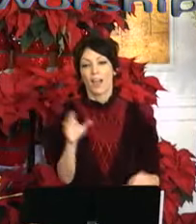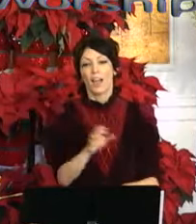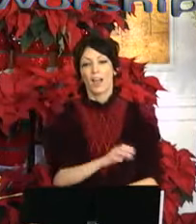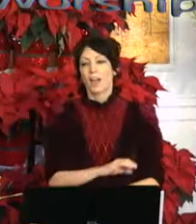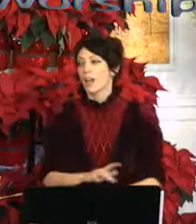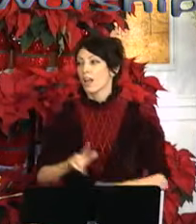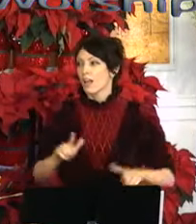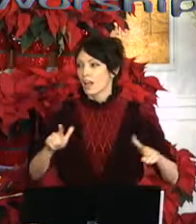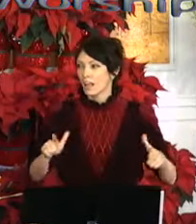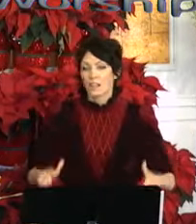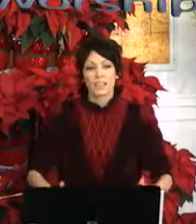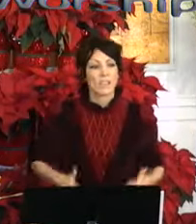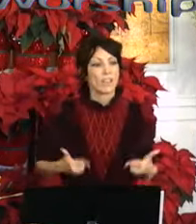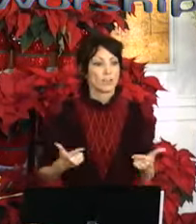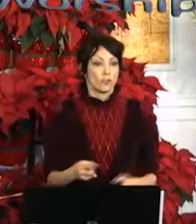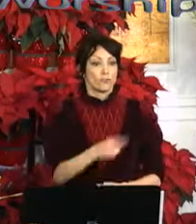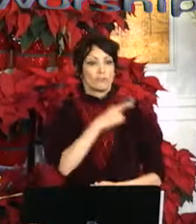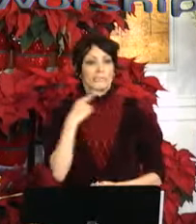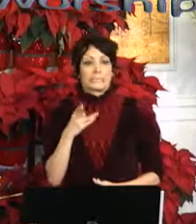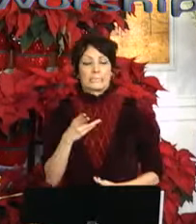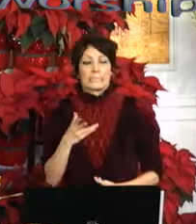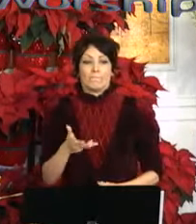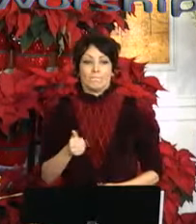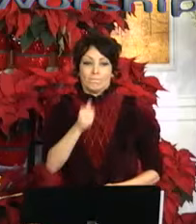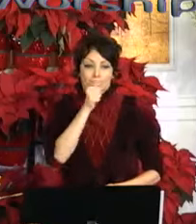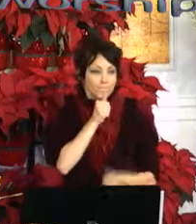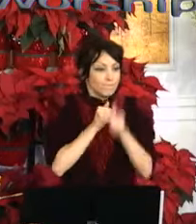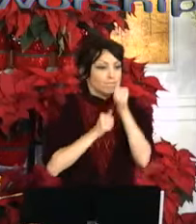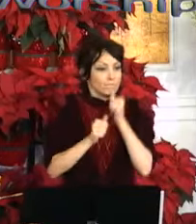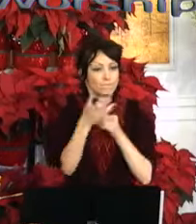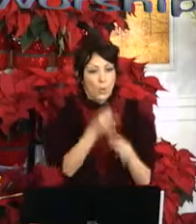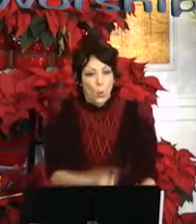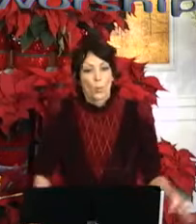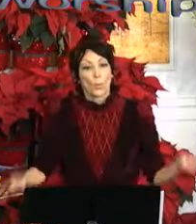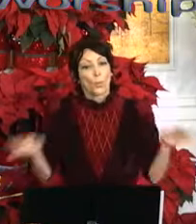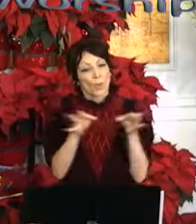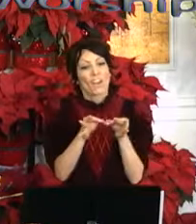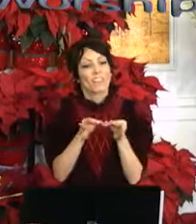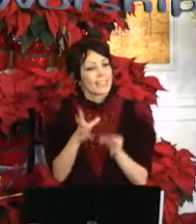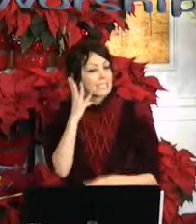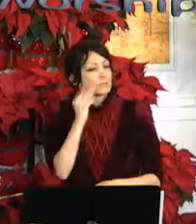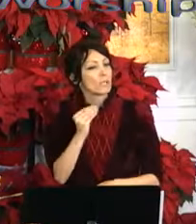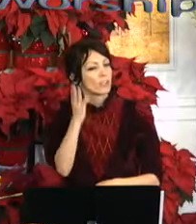Living life means taking chances, but they're worth taking.